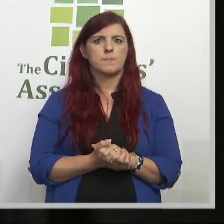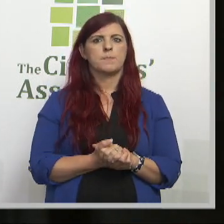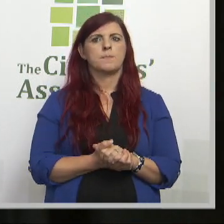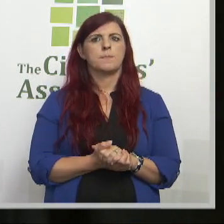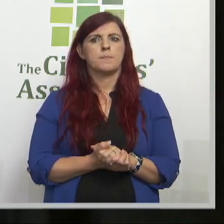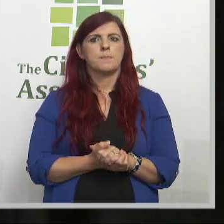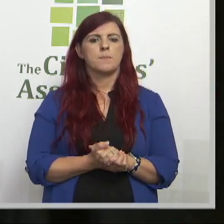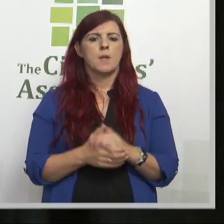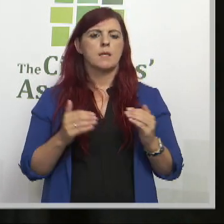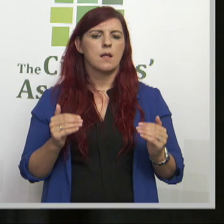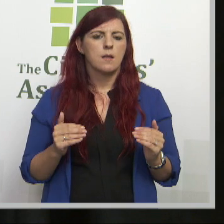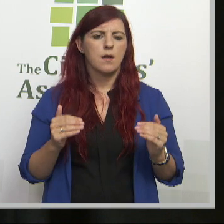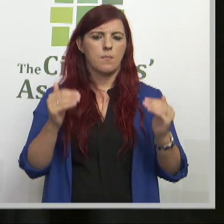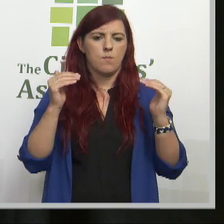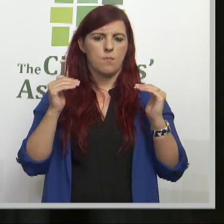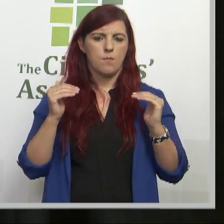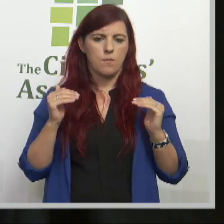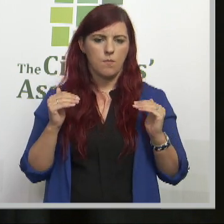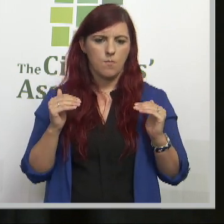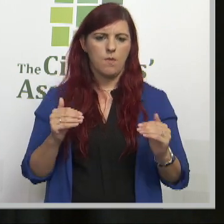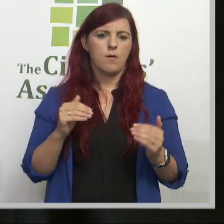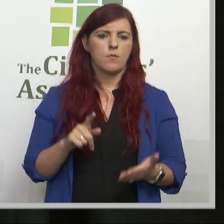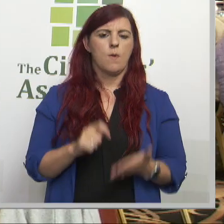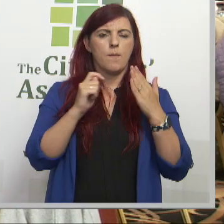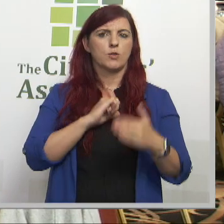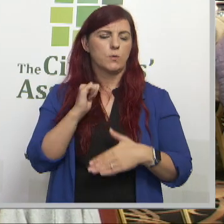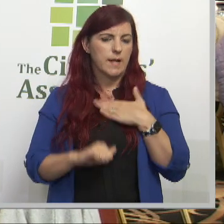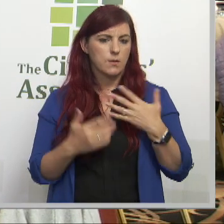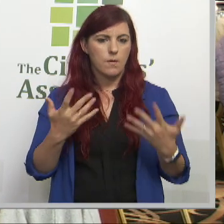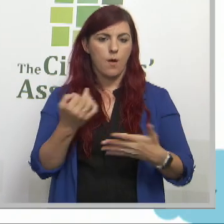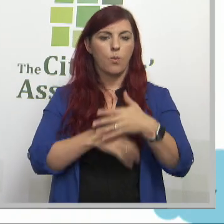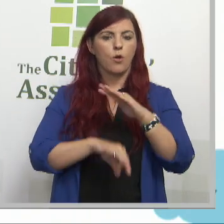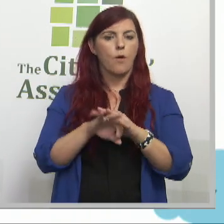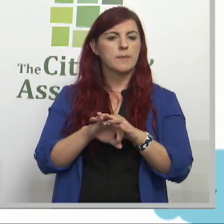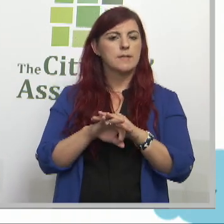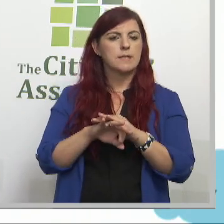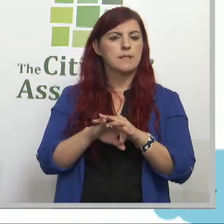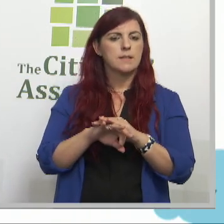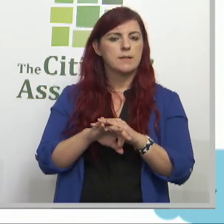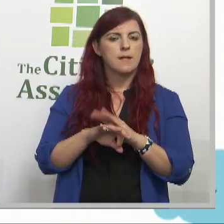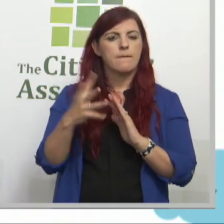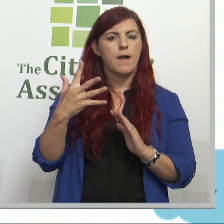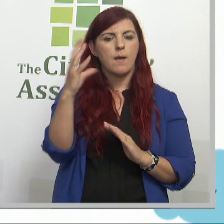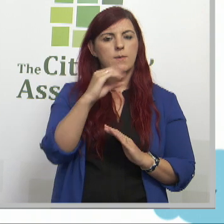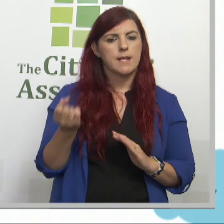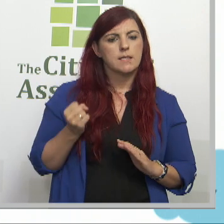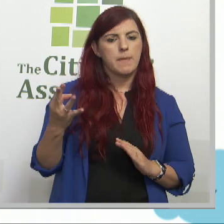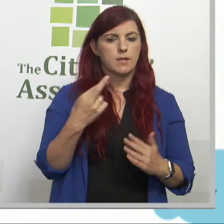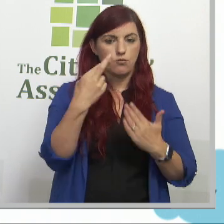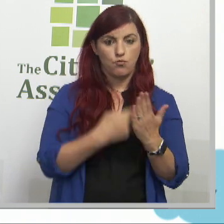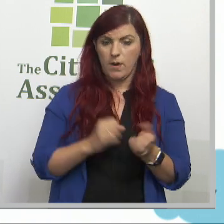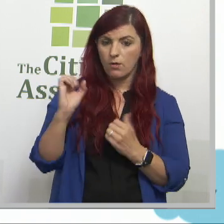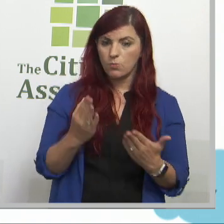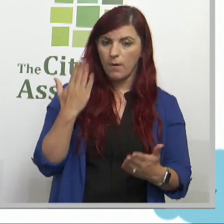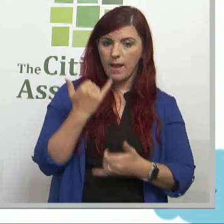So I'm going to move on to the budgeting today. The government spending rule that it's introduced only last